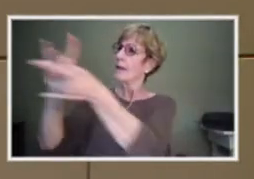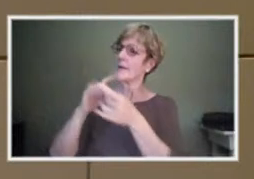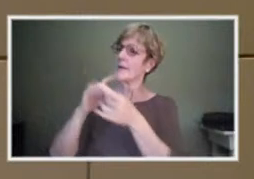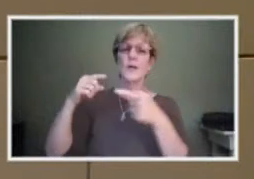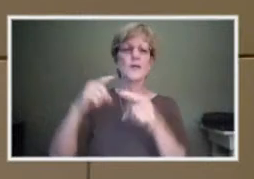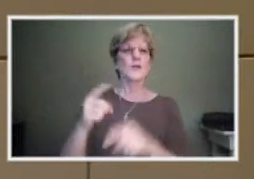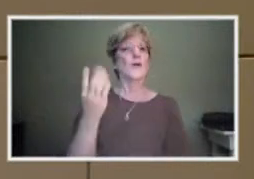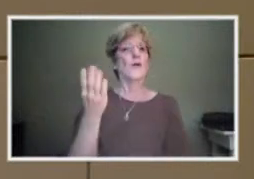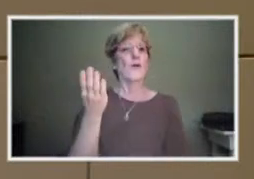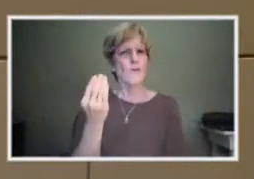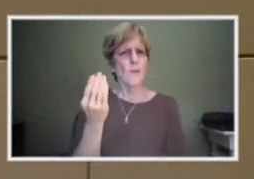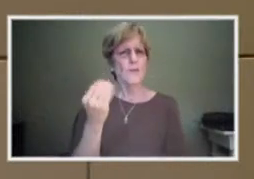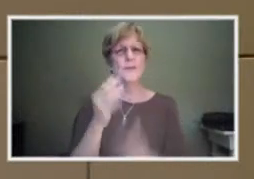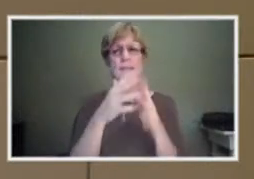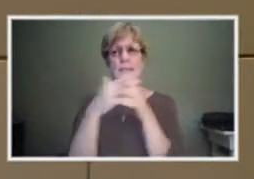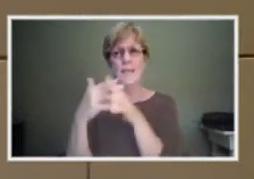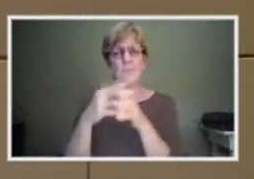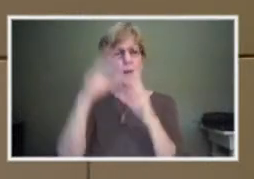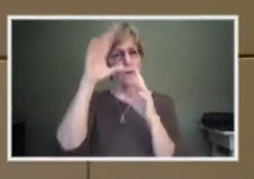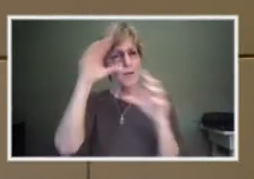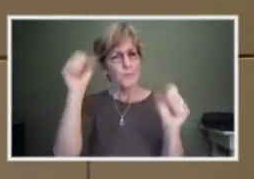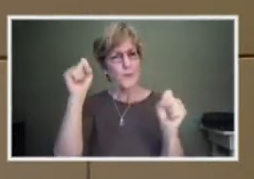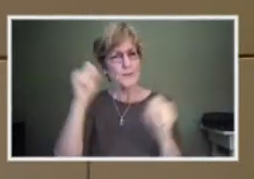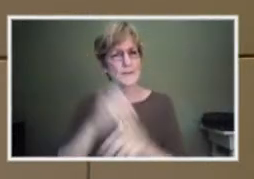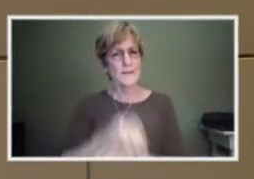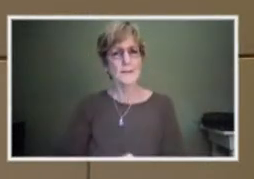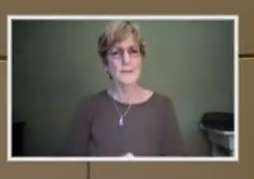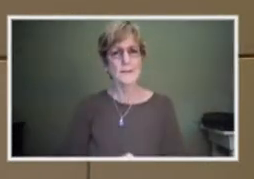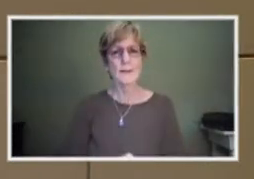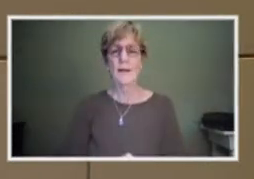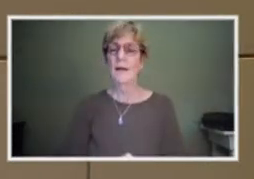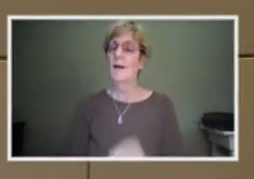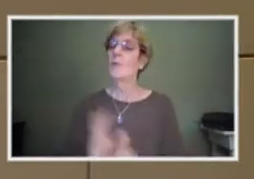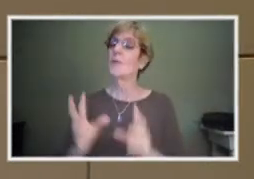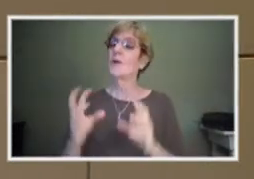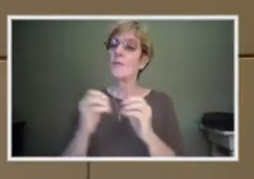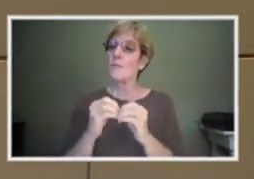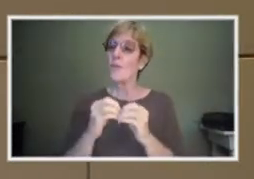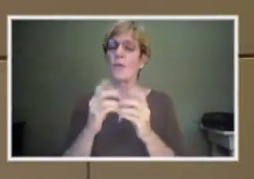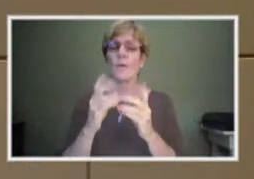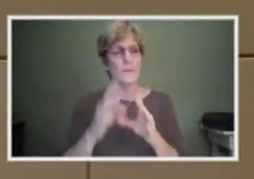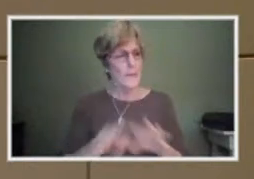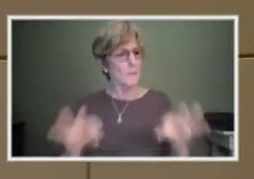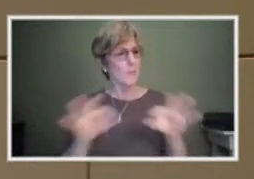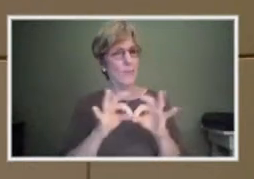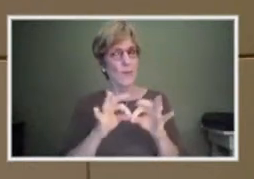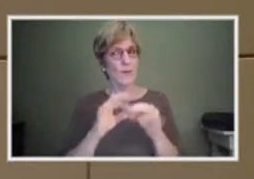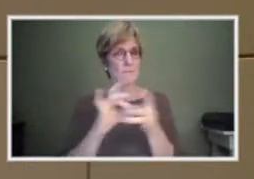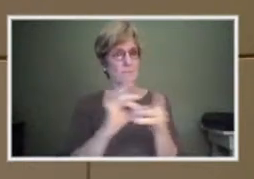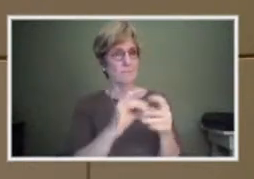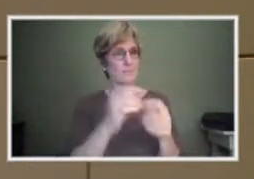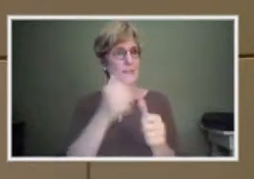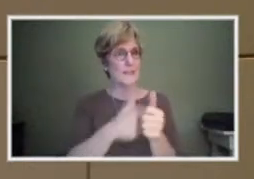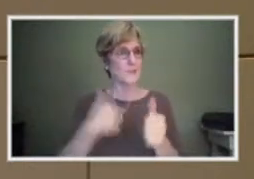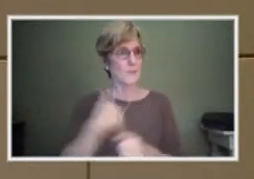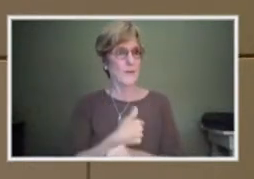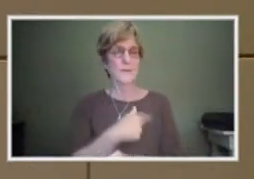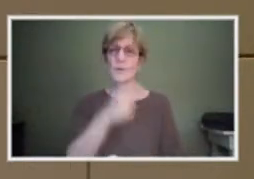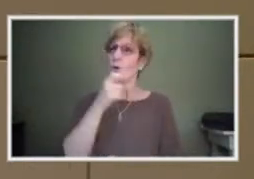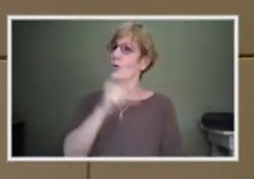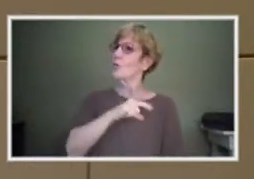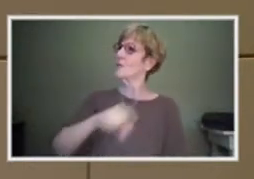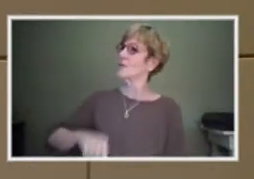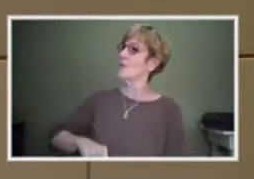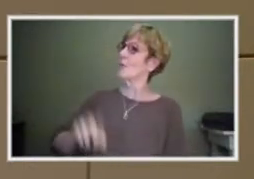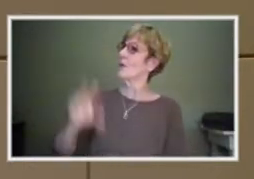14 American presidents. More than anything, however, it is relevant to all of us because of who the Queen was and her place in the